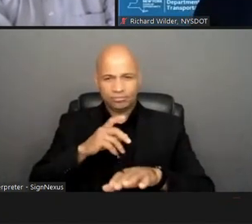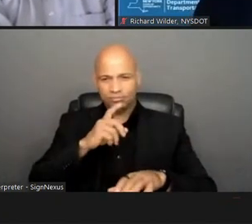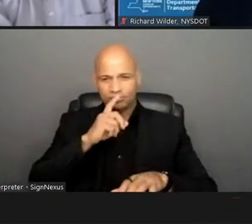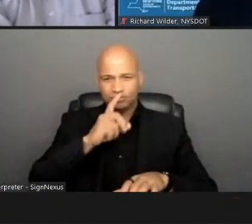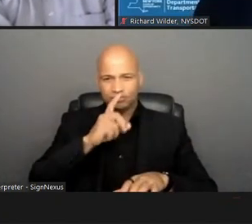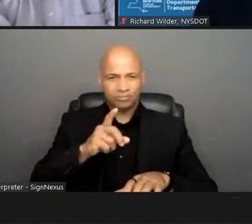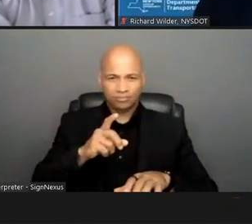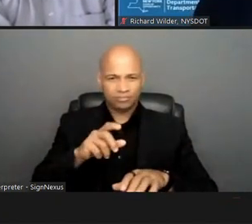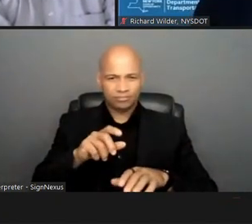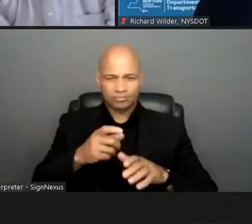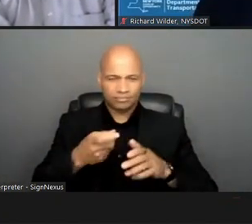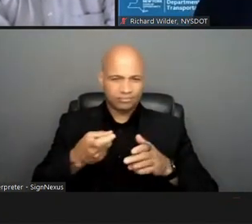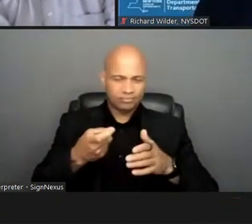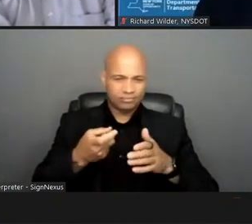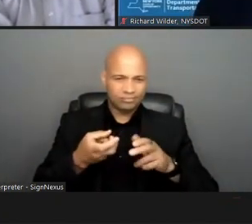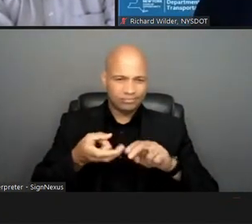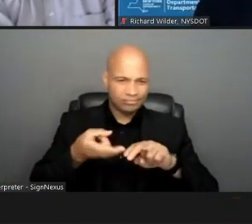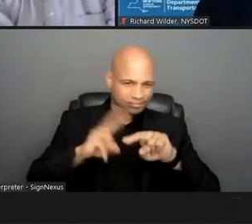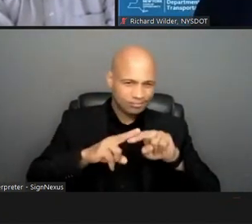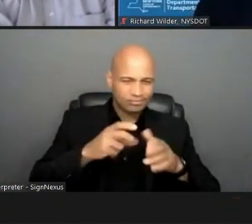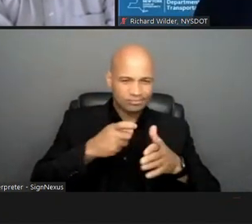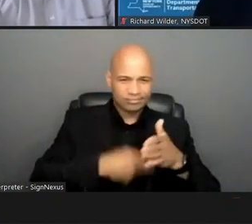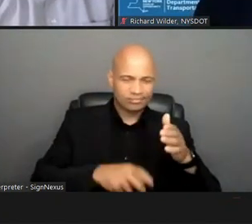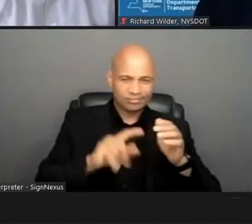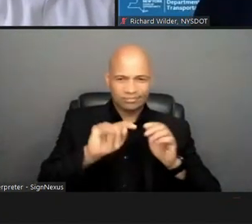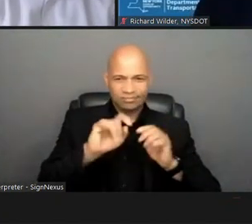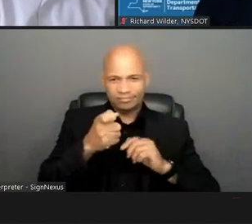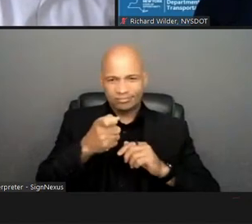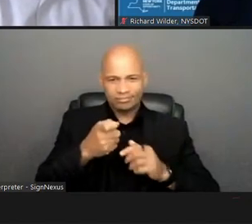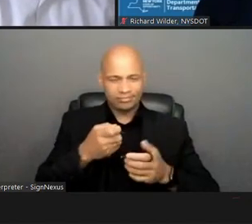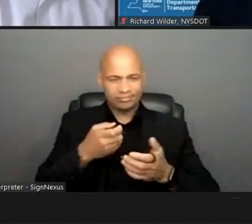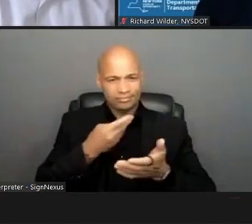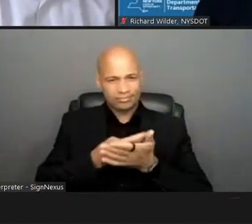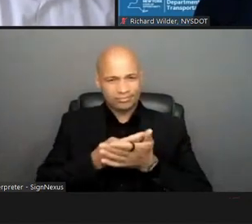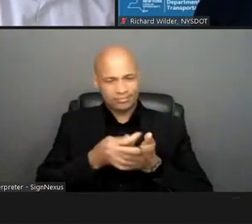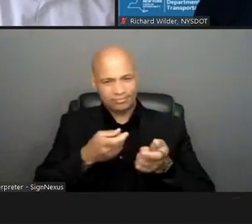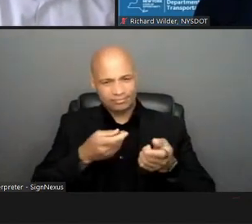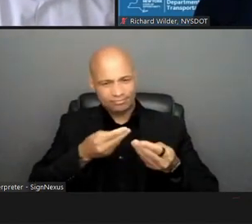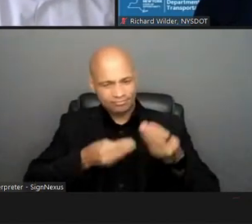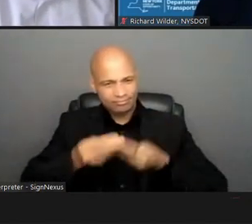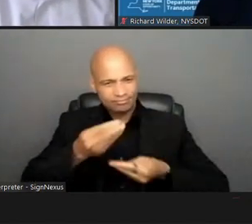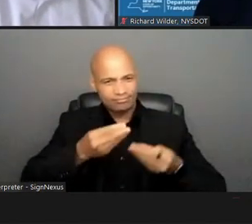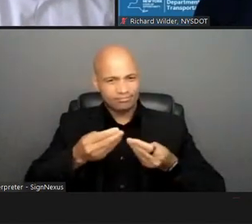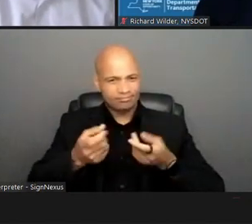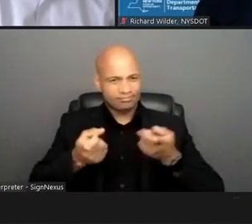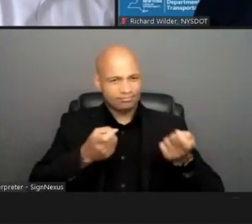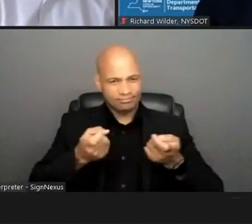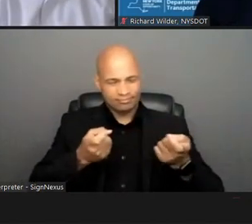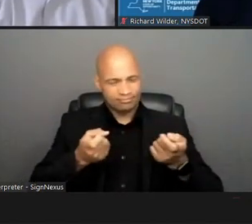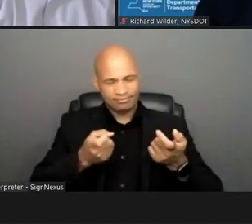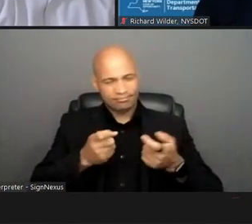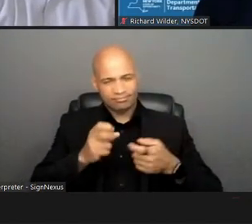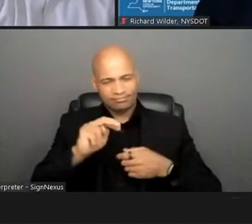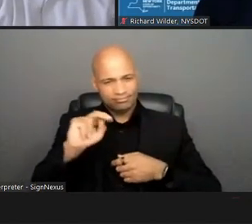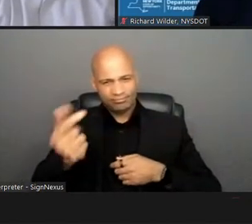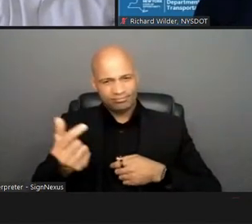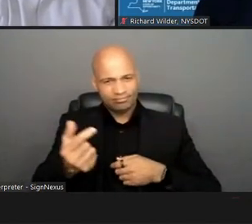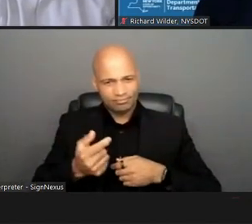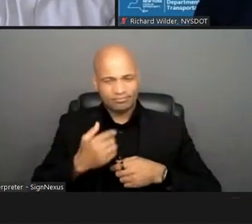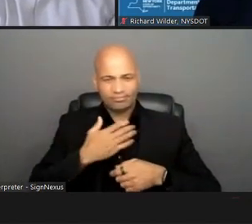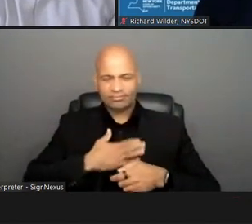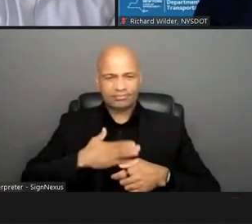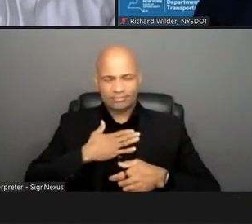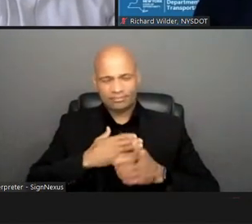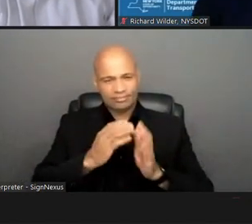tax it's another mismanagement of money and I implore you to make a complete exemption for